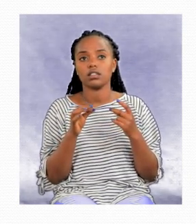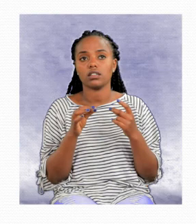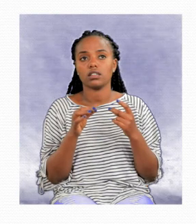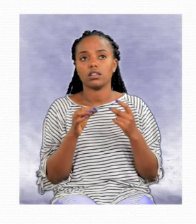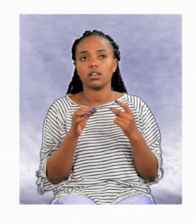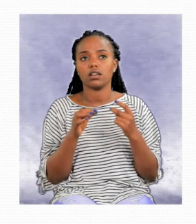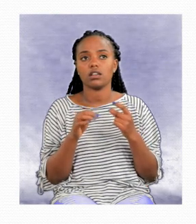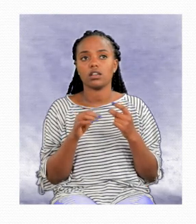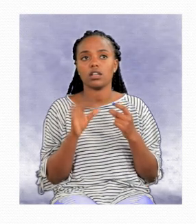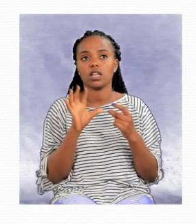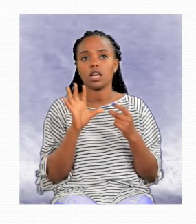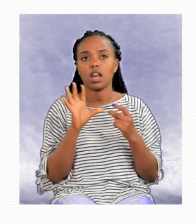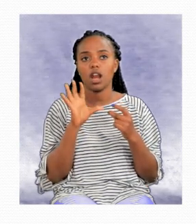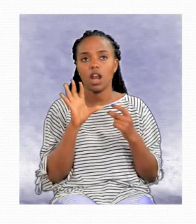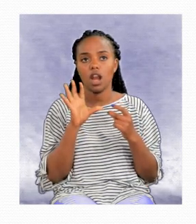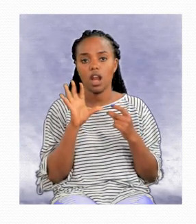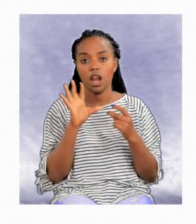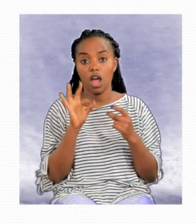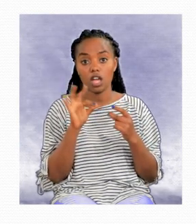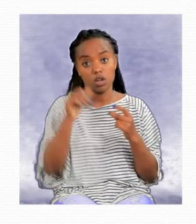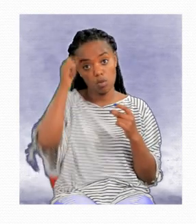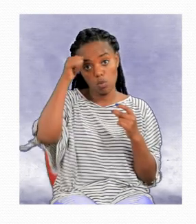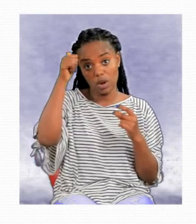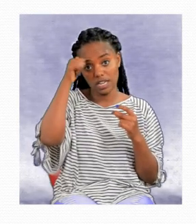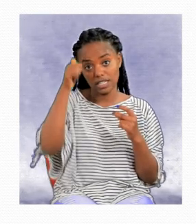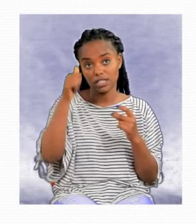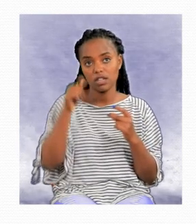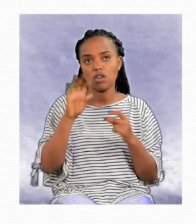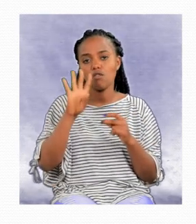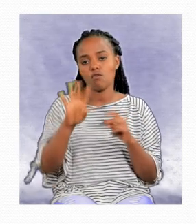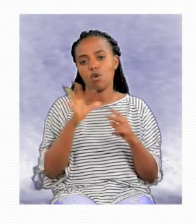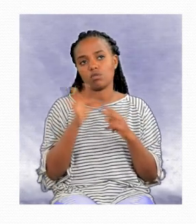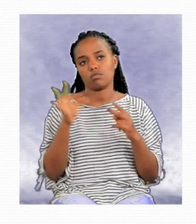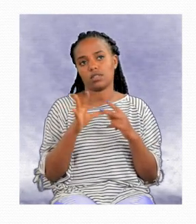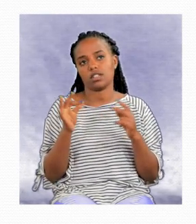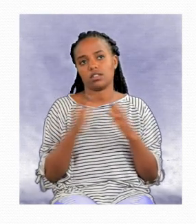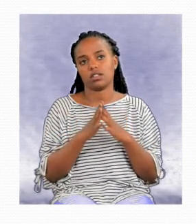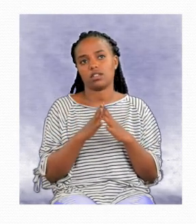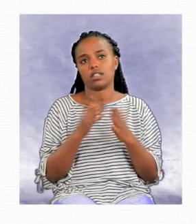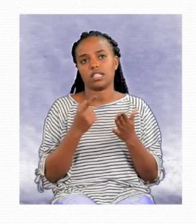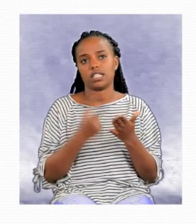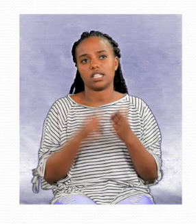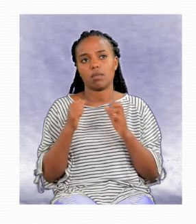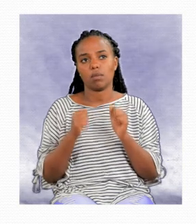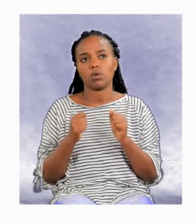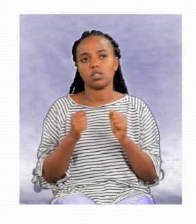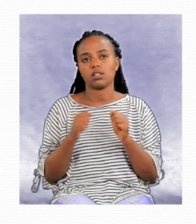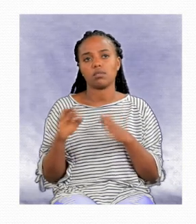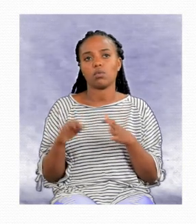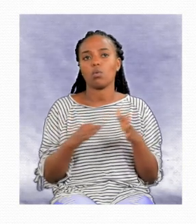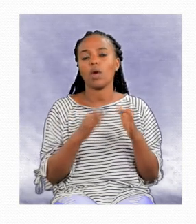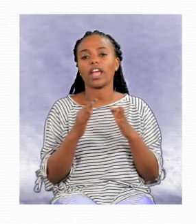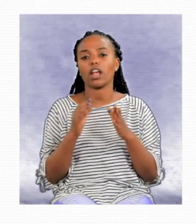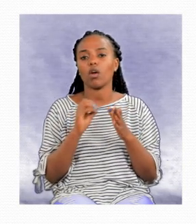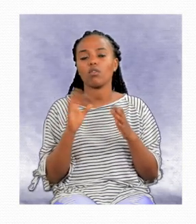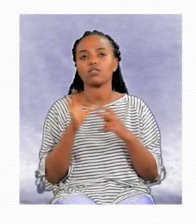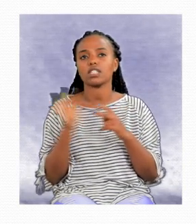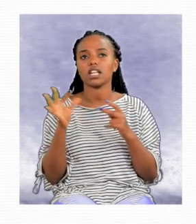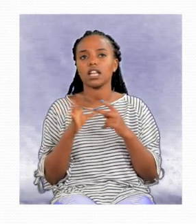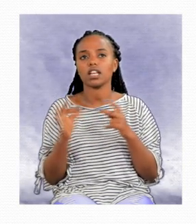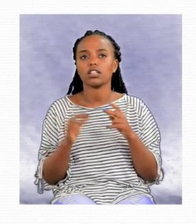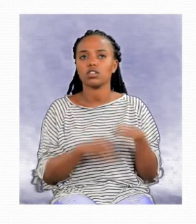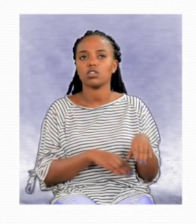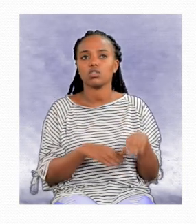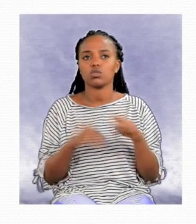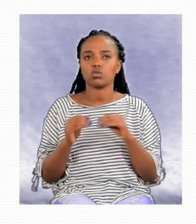from 9 boys, you select 4 students. This is the first possible way of selecting